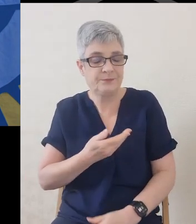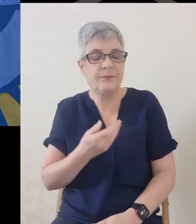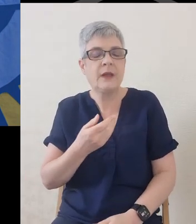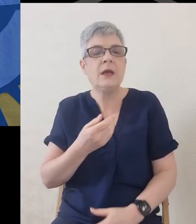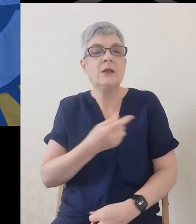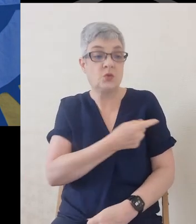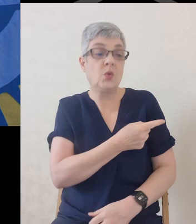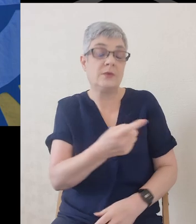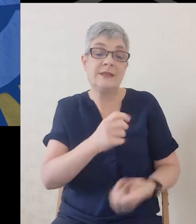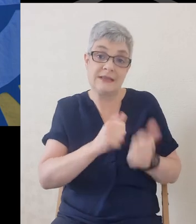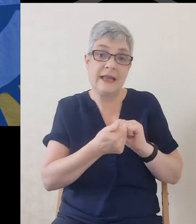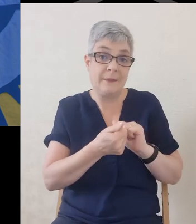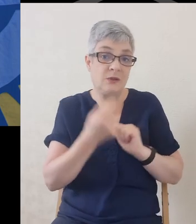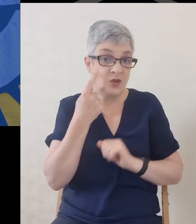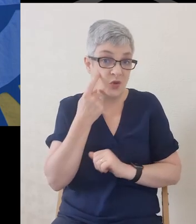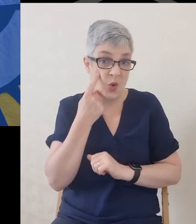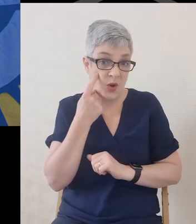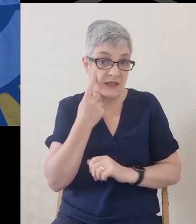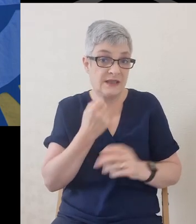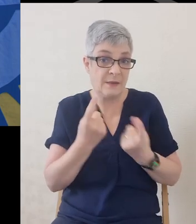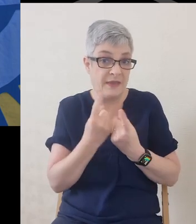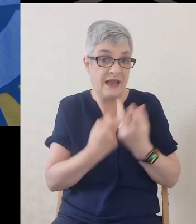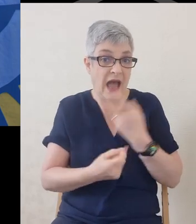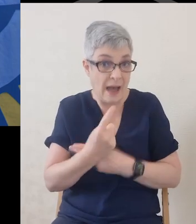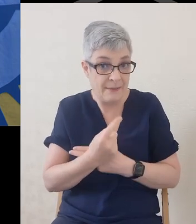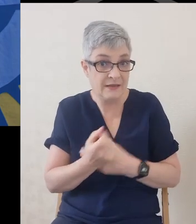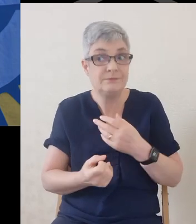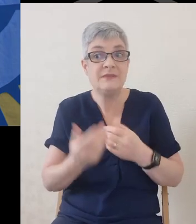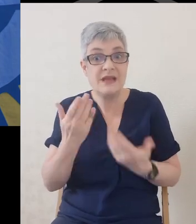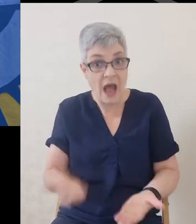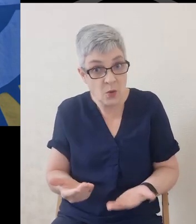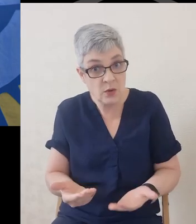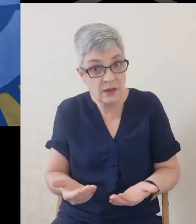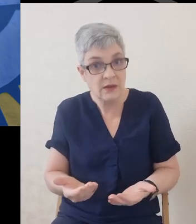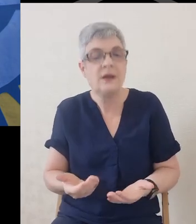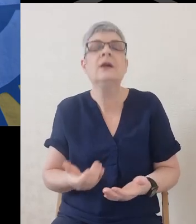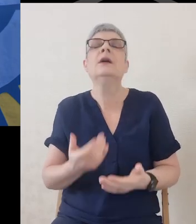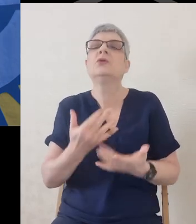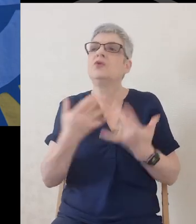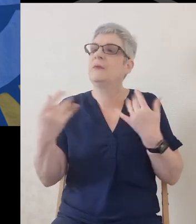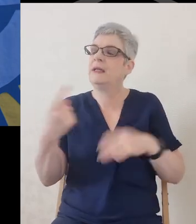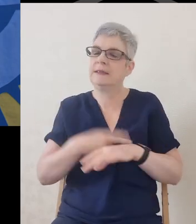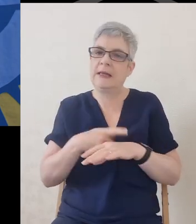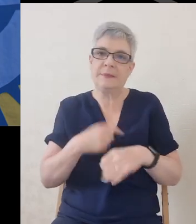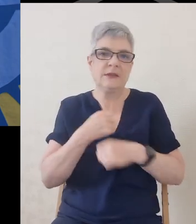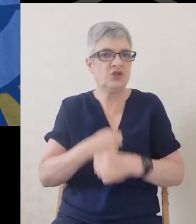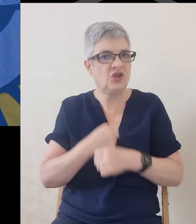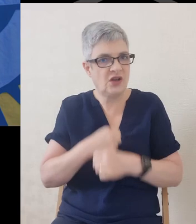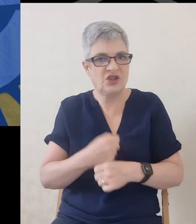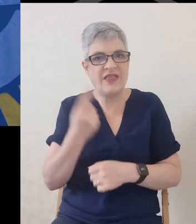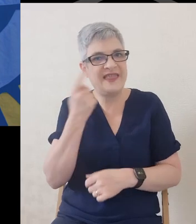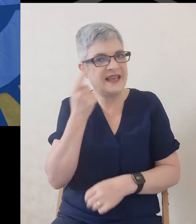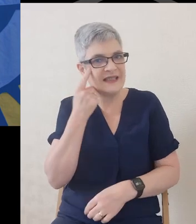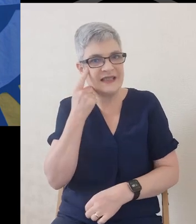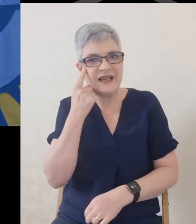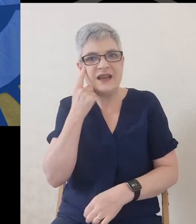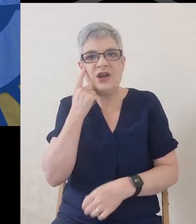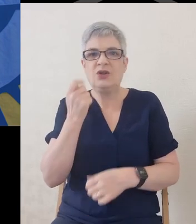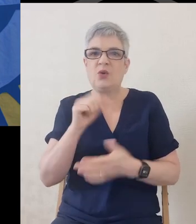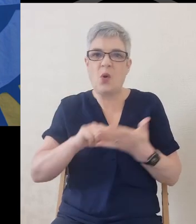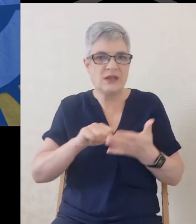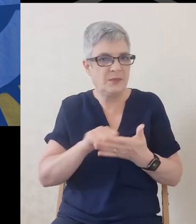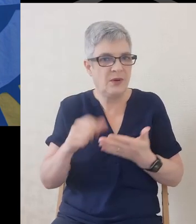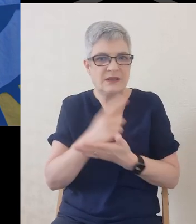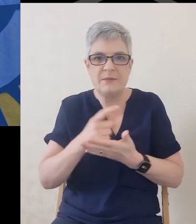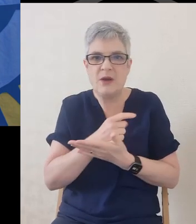And just as they thought it was something that was going to happen immediately, too often the church has imagined that the gospel is just about solving our